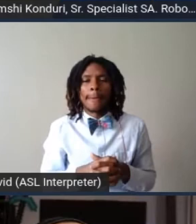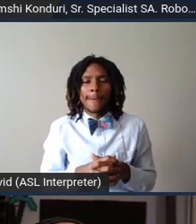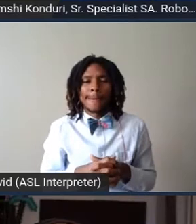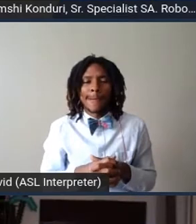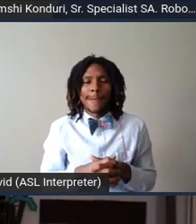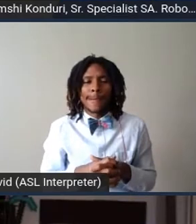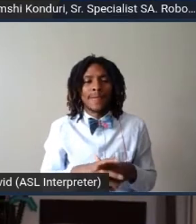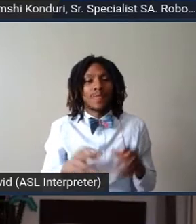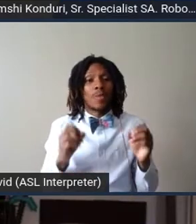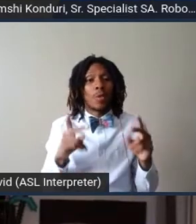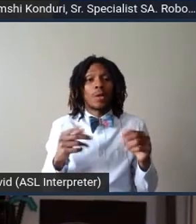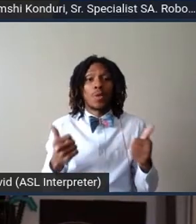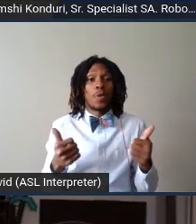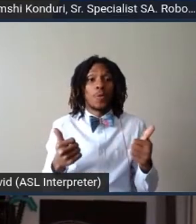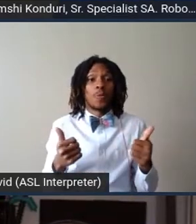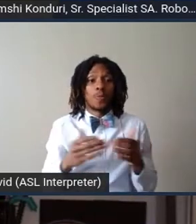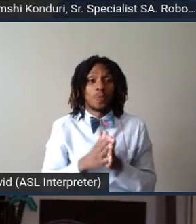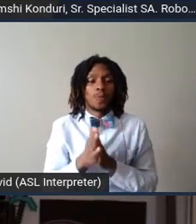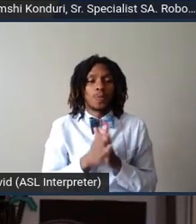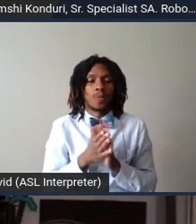Right. Okay. Cool.